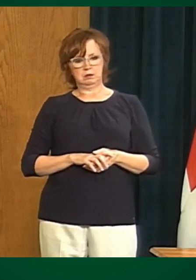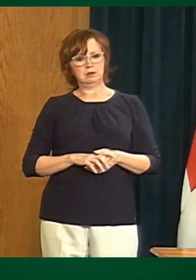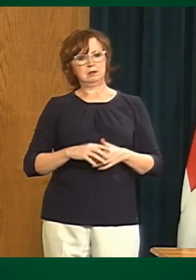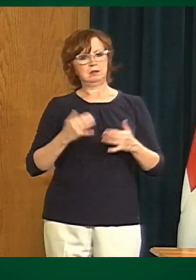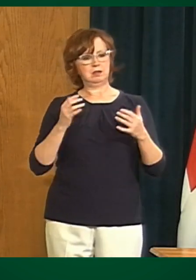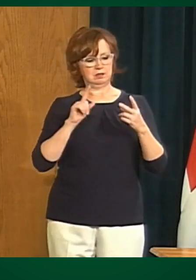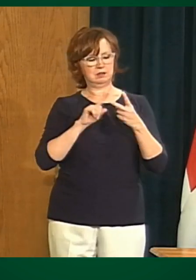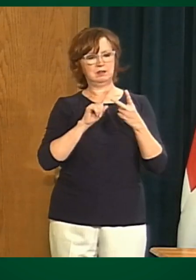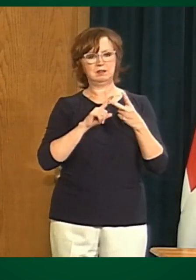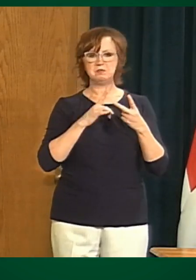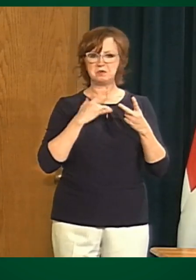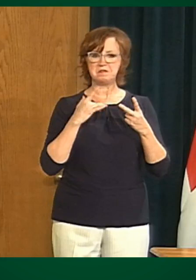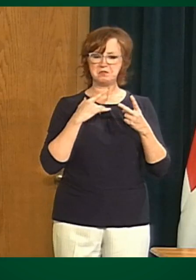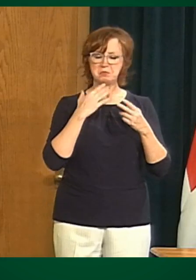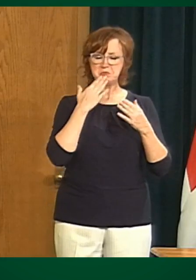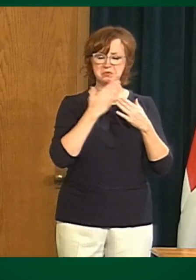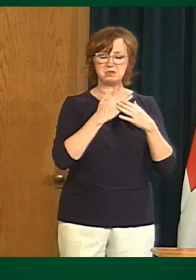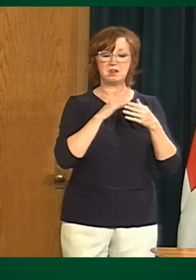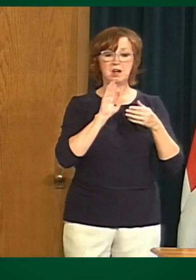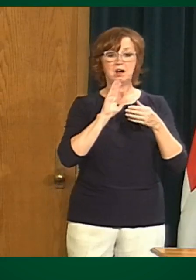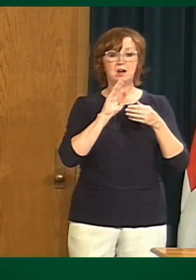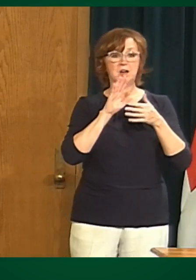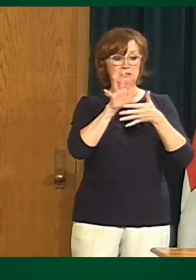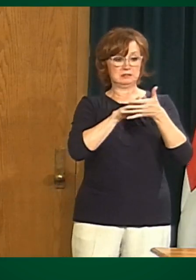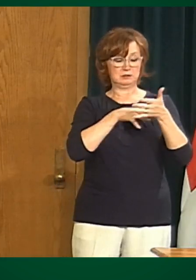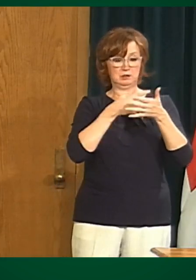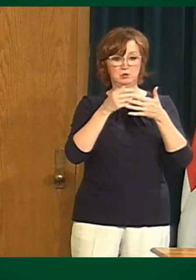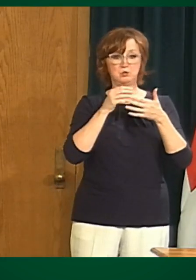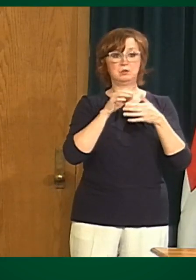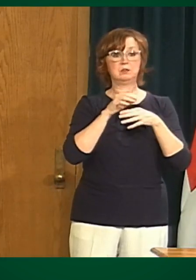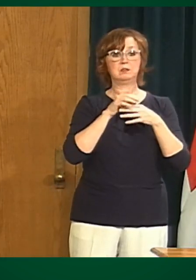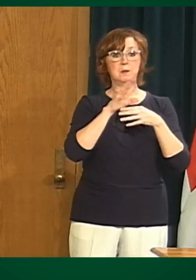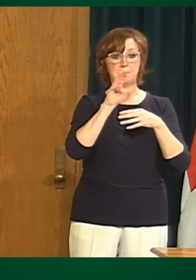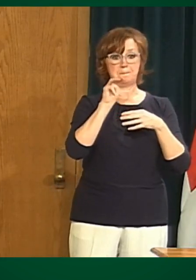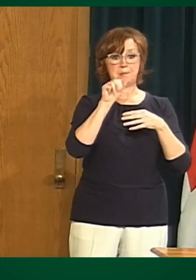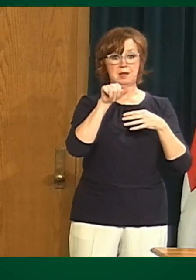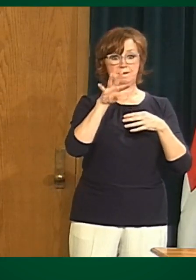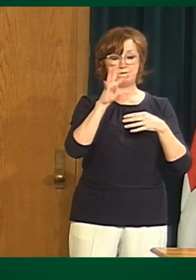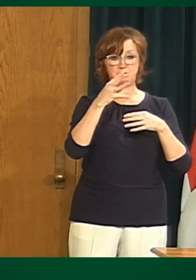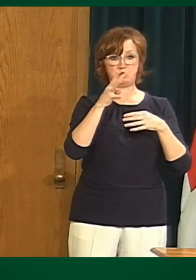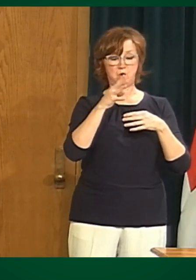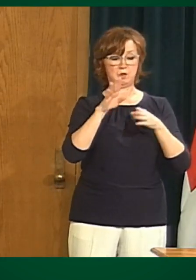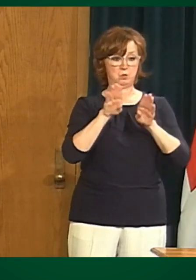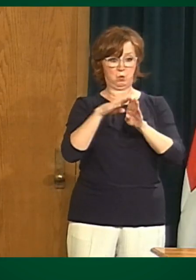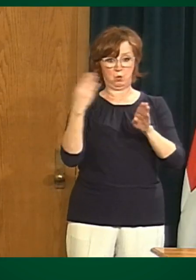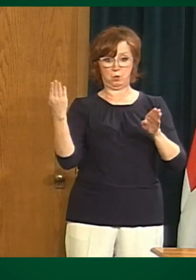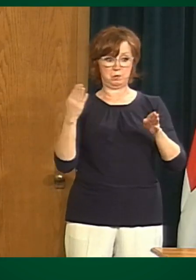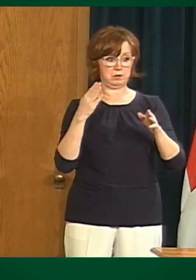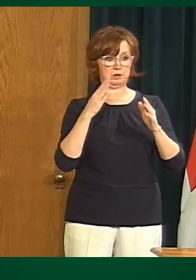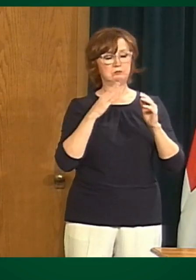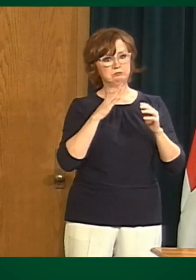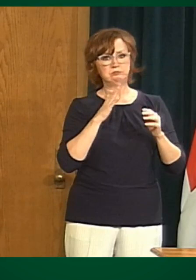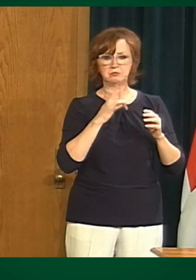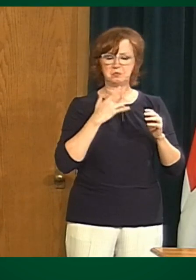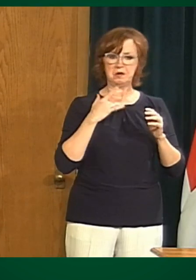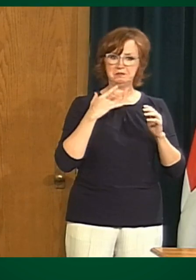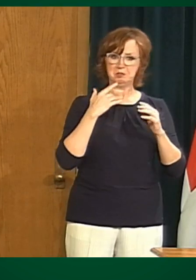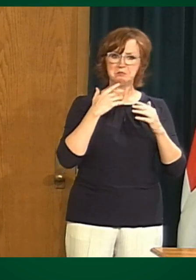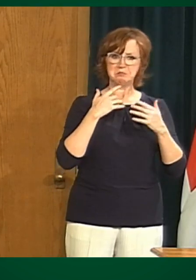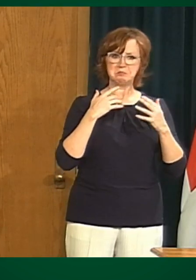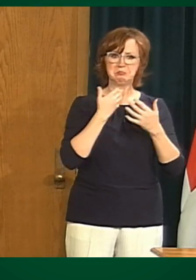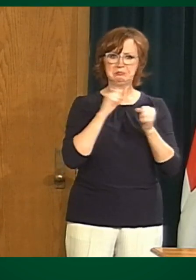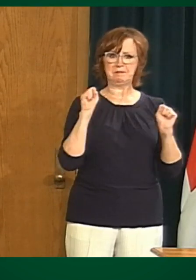respect to phase 1 of our reopening plan moving forward. It is a phase that involves a number of medical services